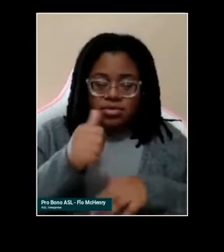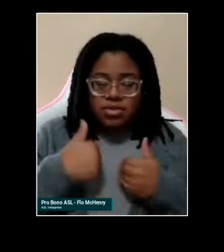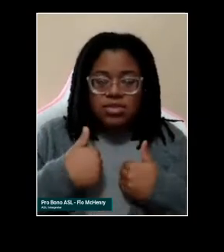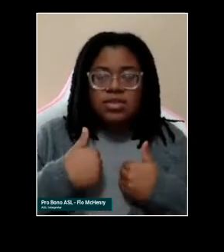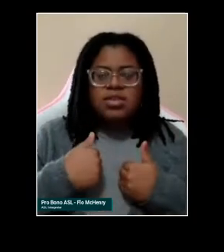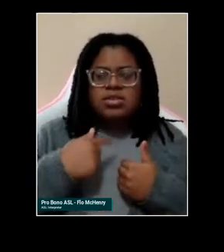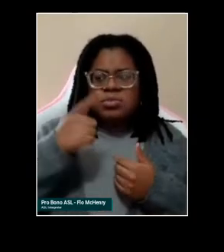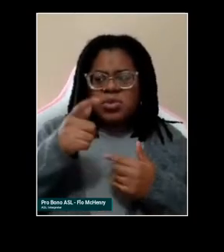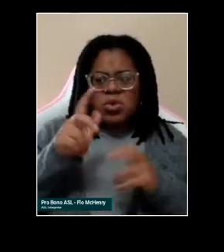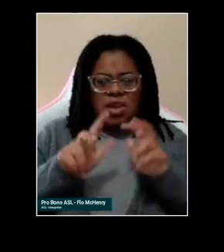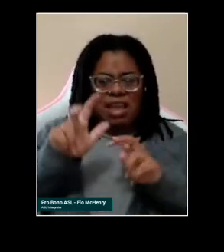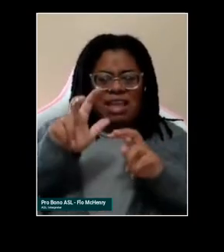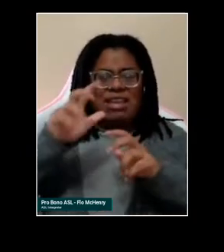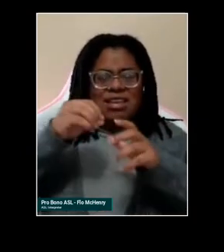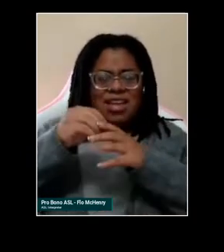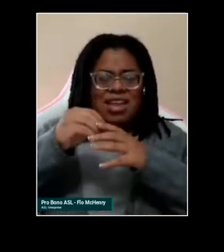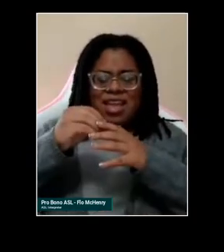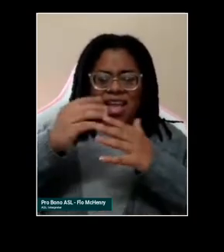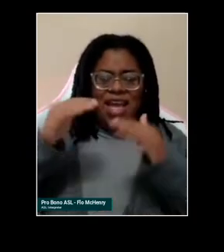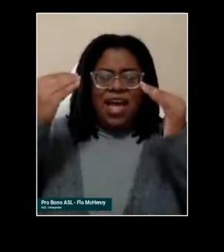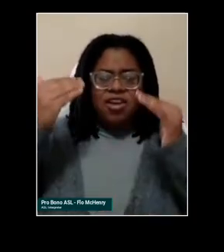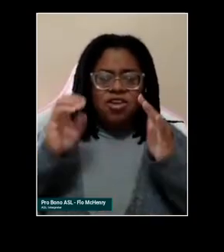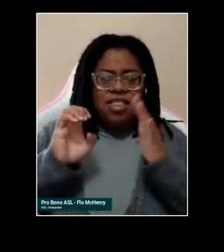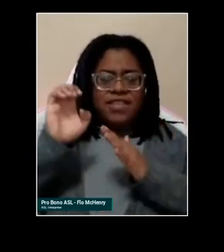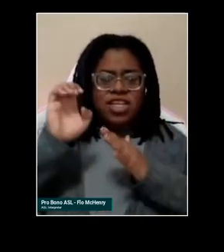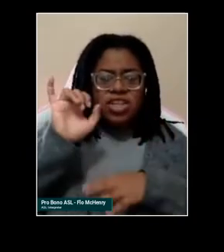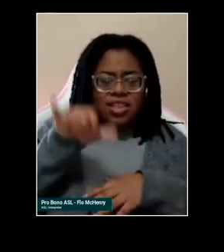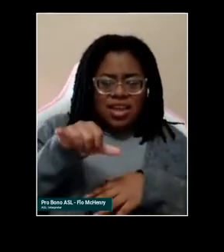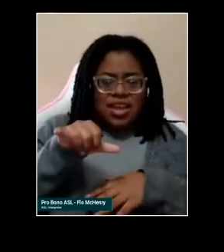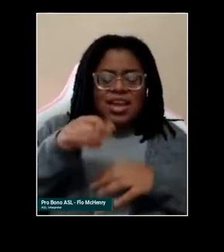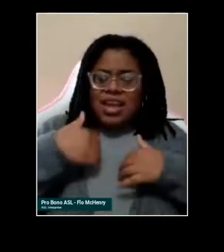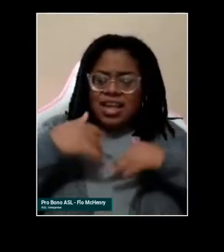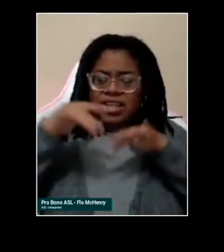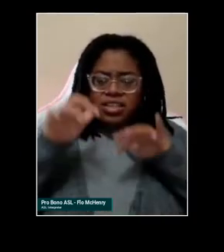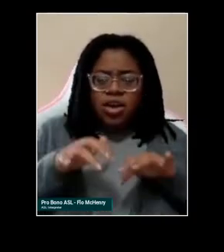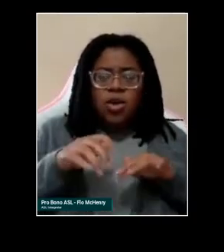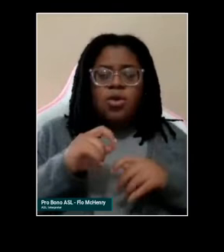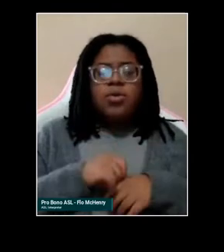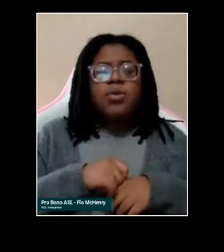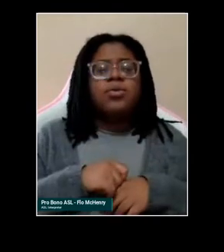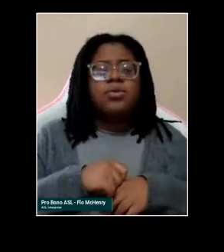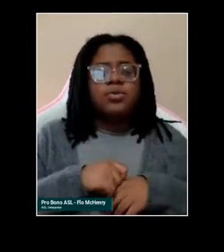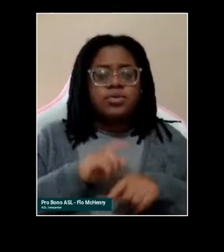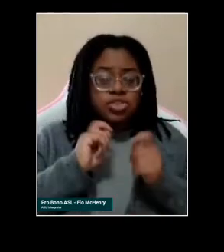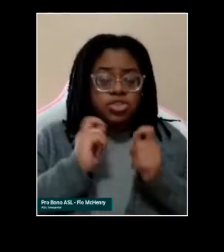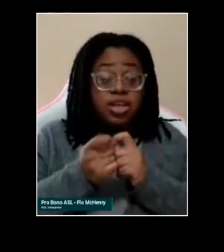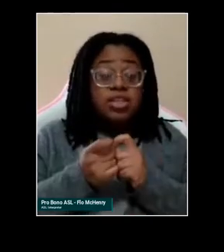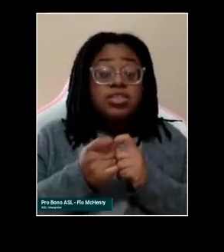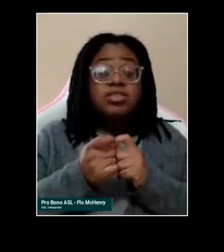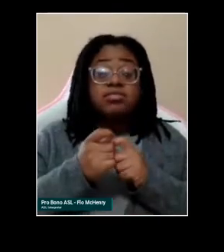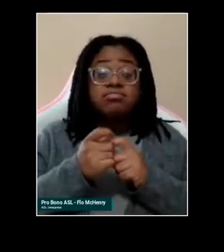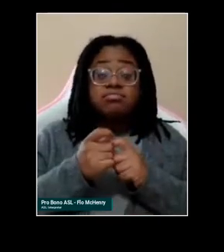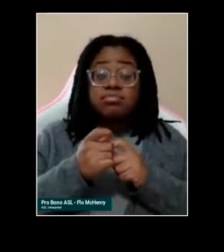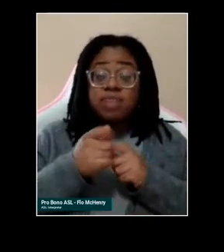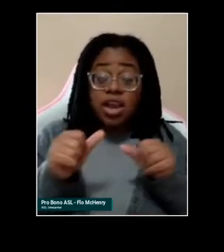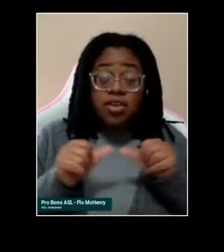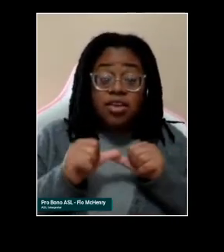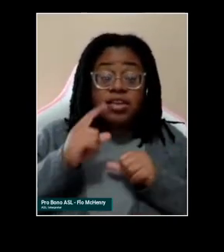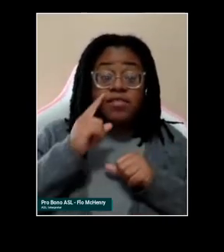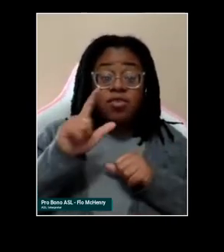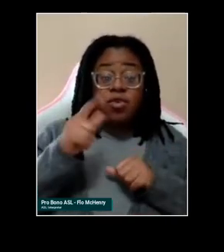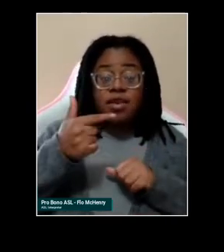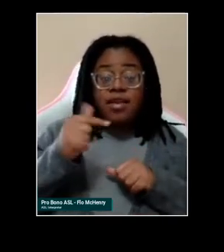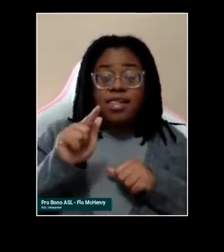hiking into a higher elevation that does have snow, and changed locations for glacier viewing with